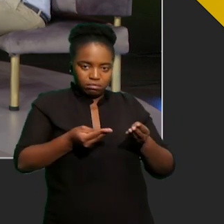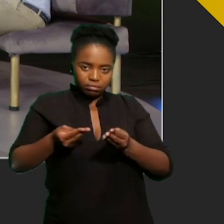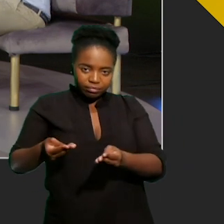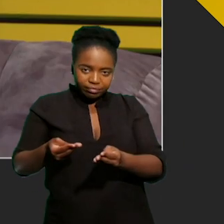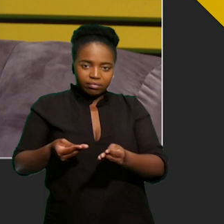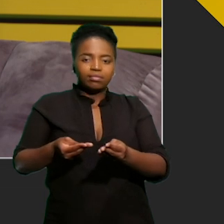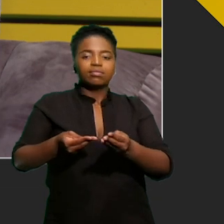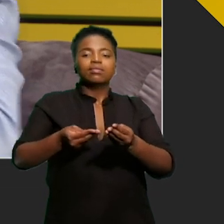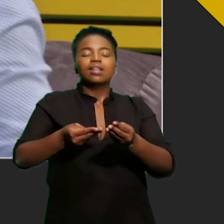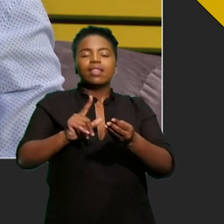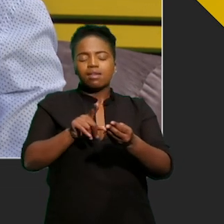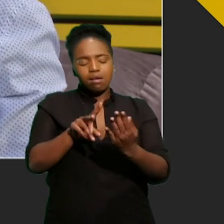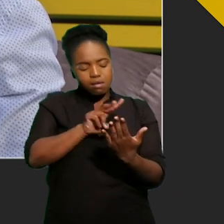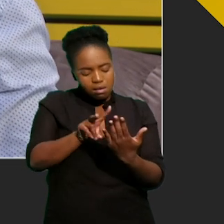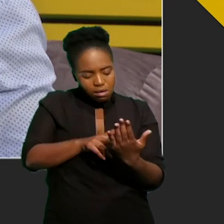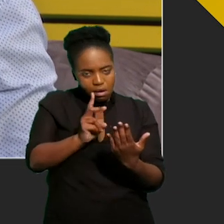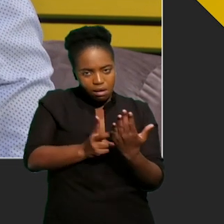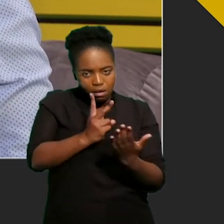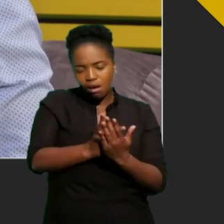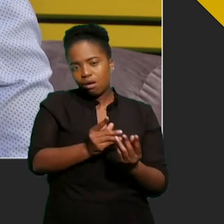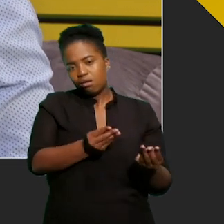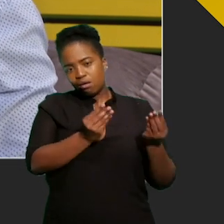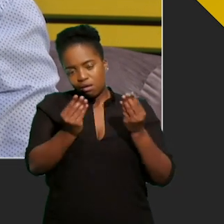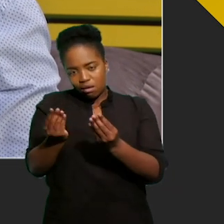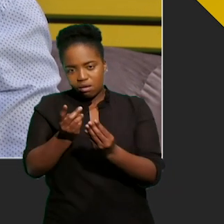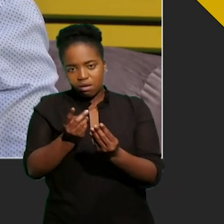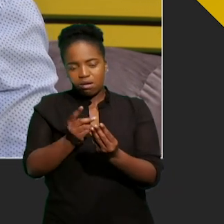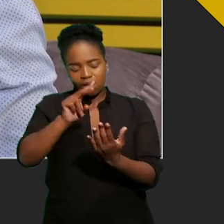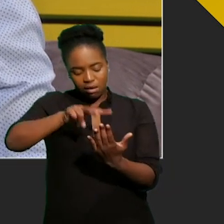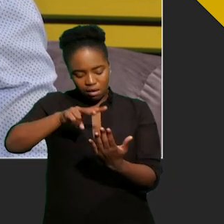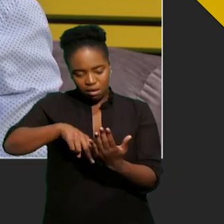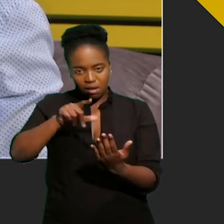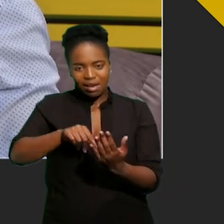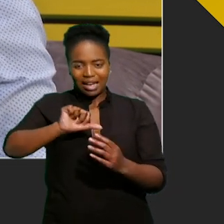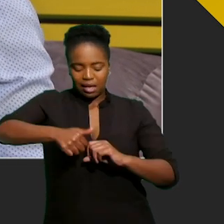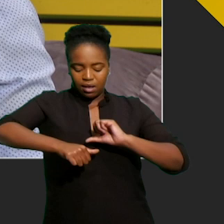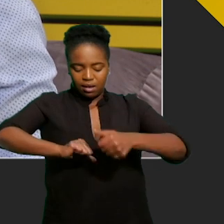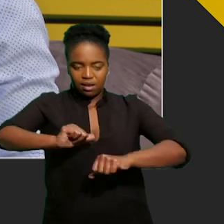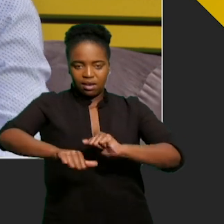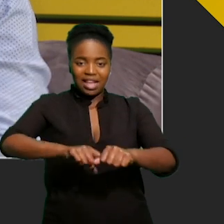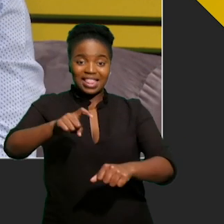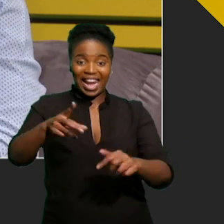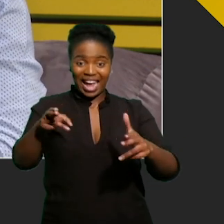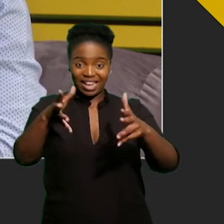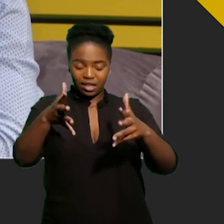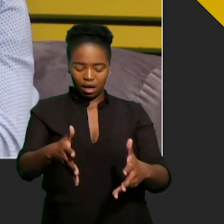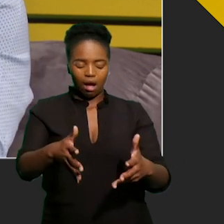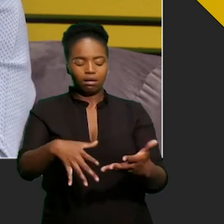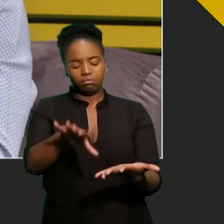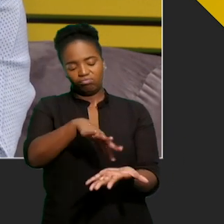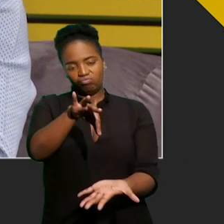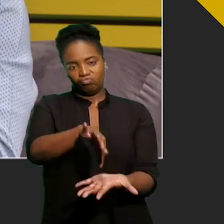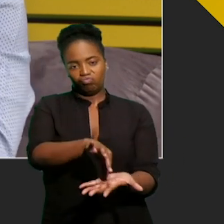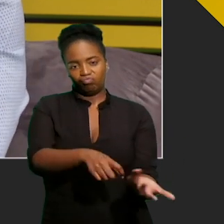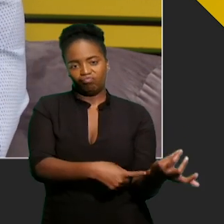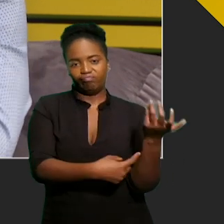to another sub, revise, it will go to another sub, ready, and then it will go to the publishing, whereby the editor, manje, is a signer of what it